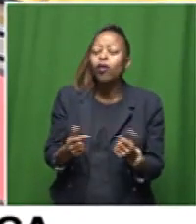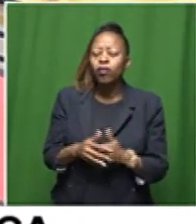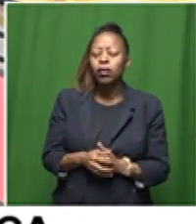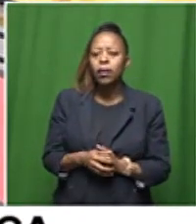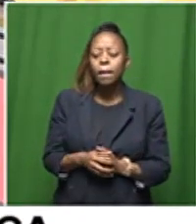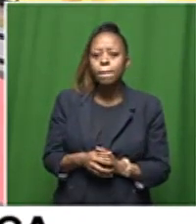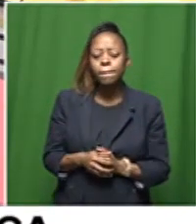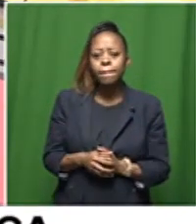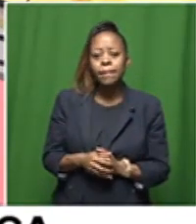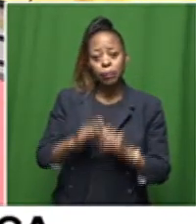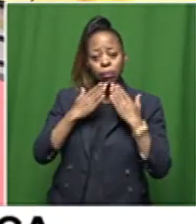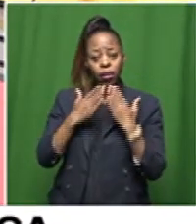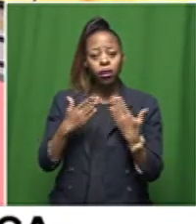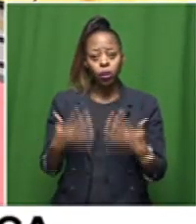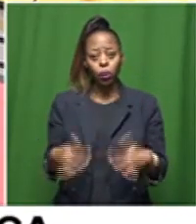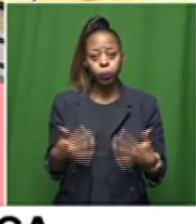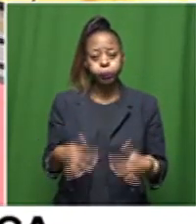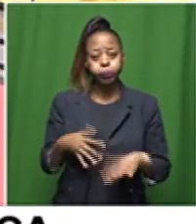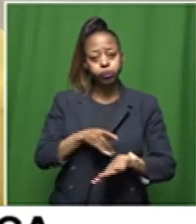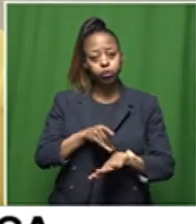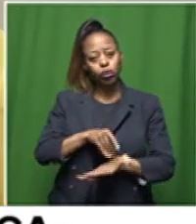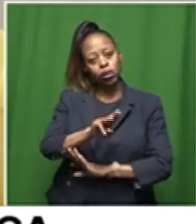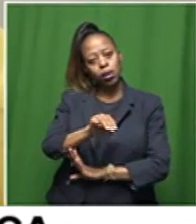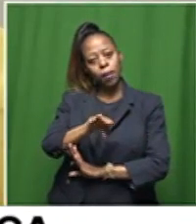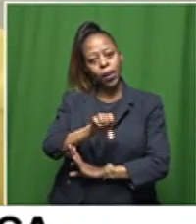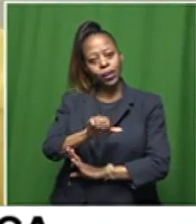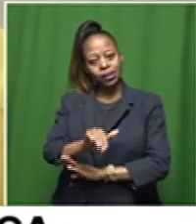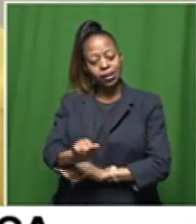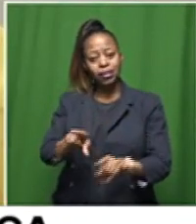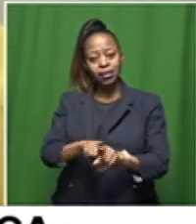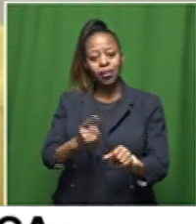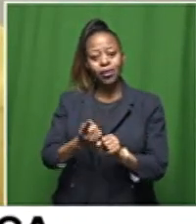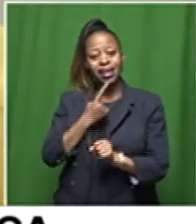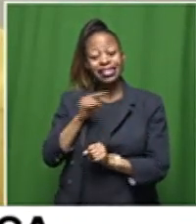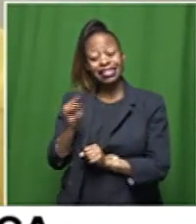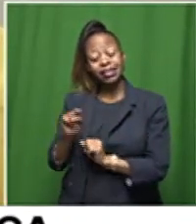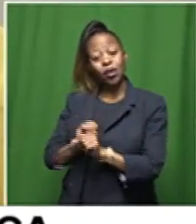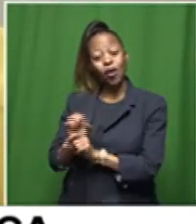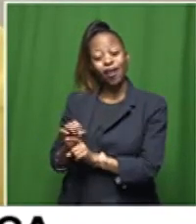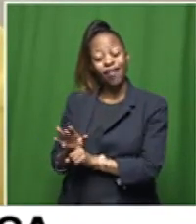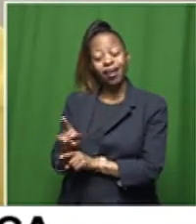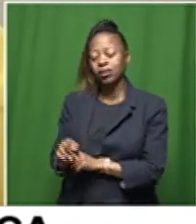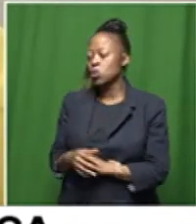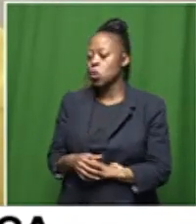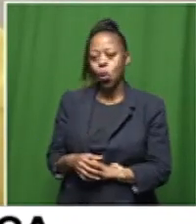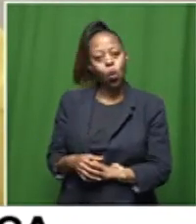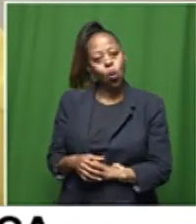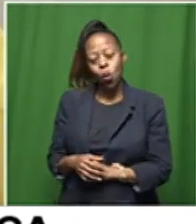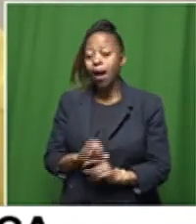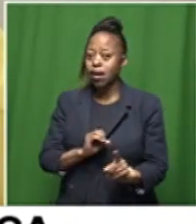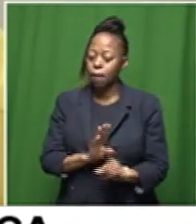Okay. No, thank you very much, Dr. Musa. I must say COVID